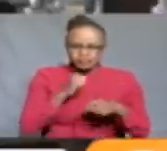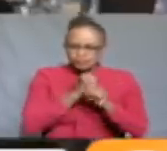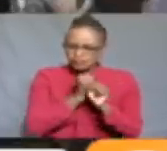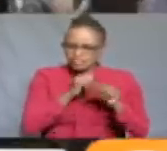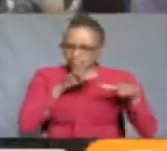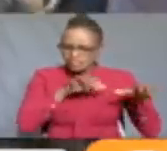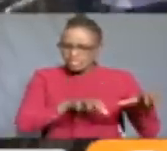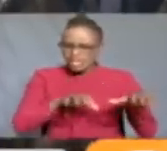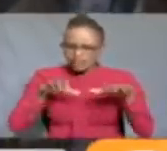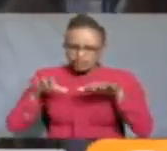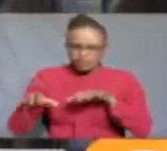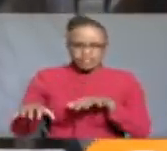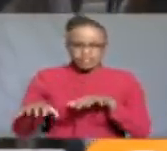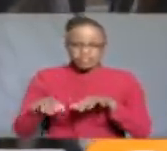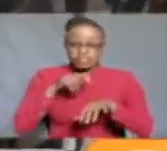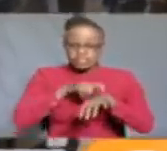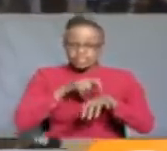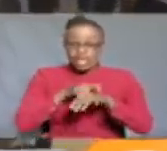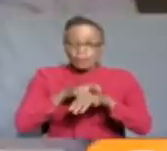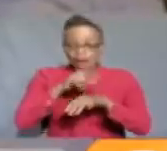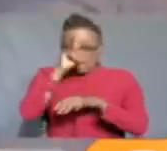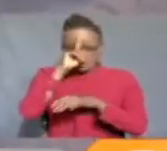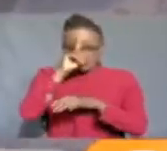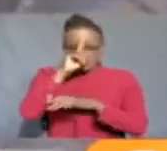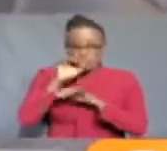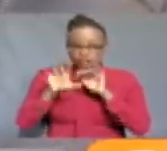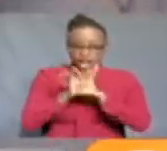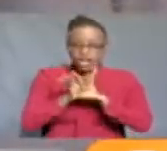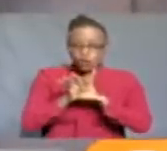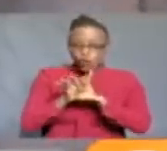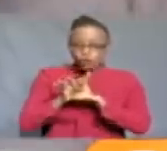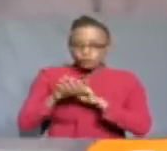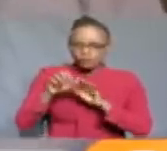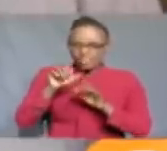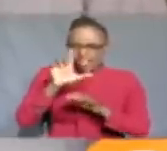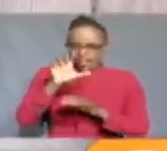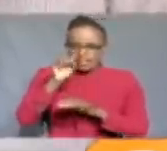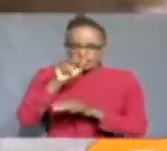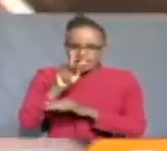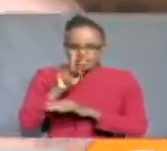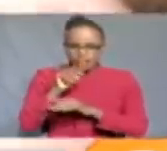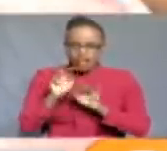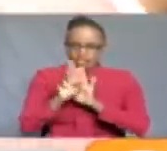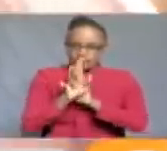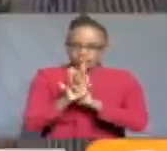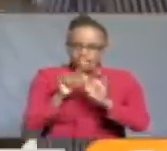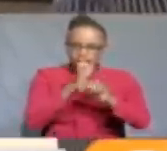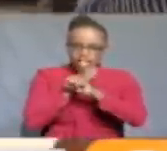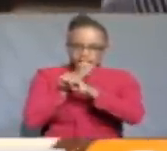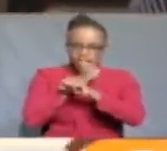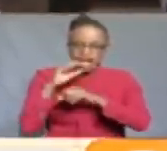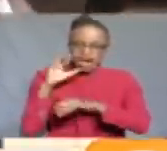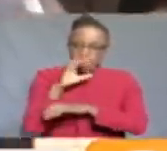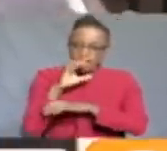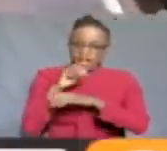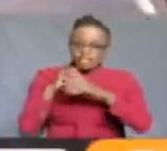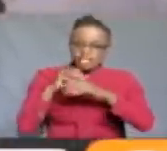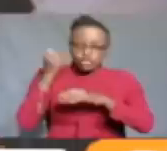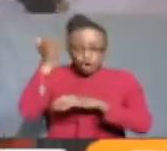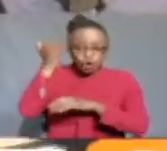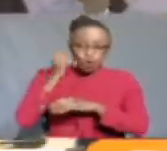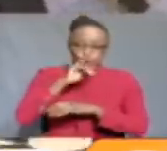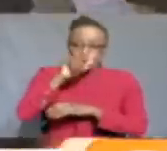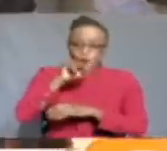suffer. Whereas she was a vibrant member of the law society who viciously defended and represented her clients in court, Jane,